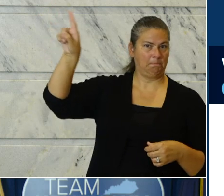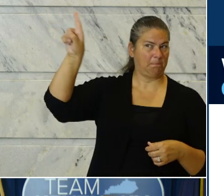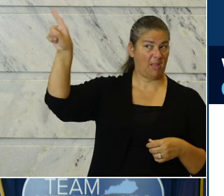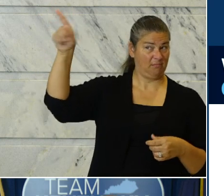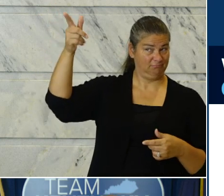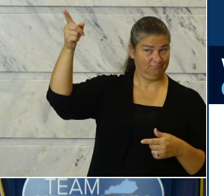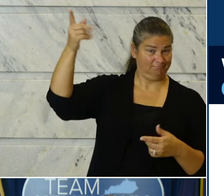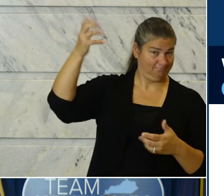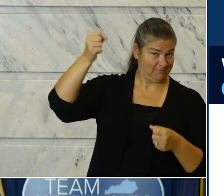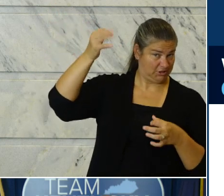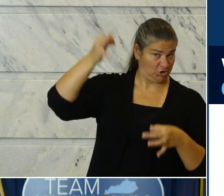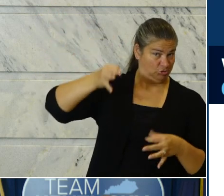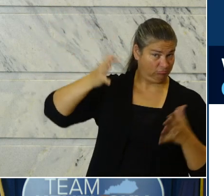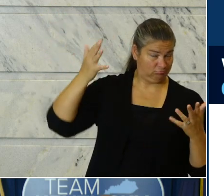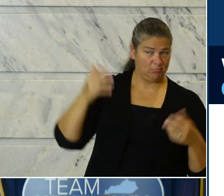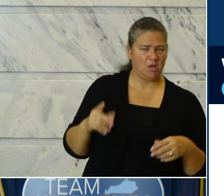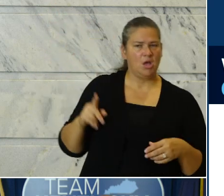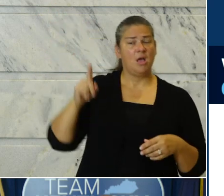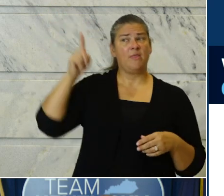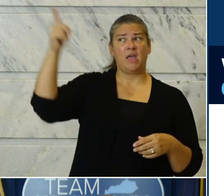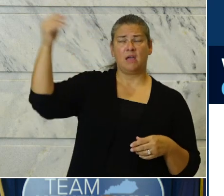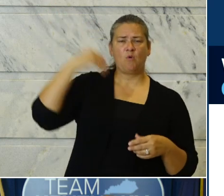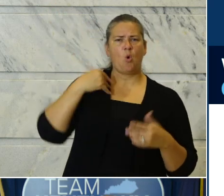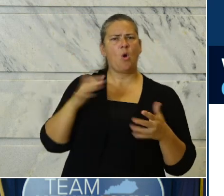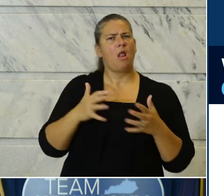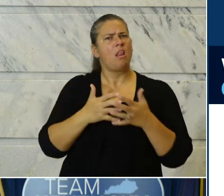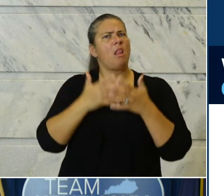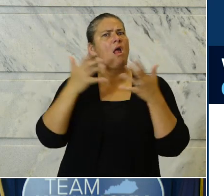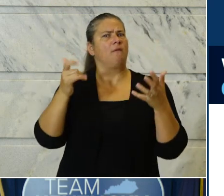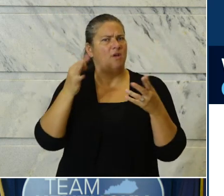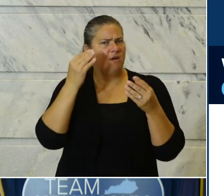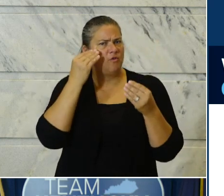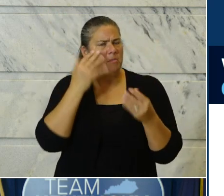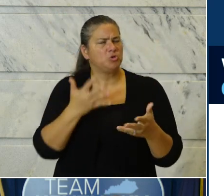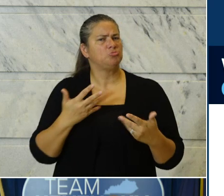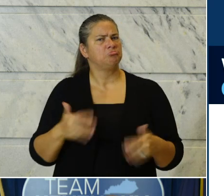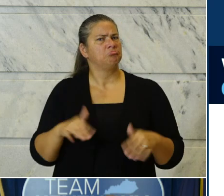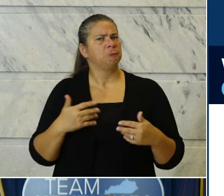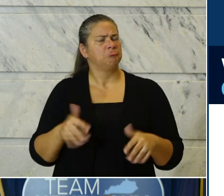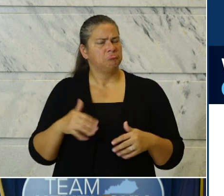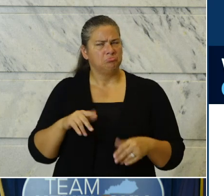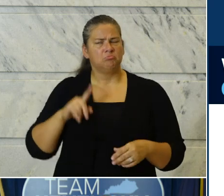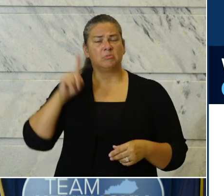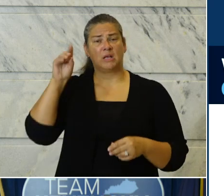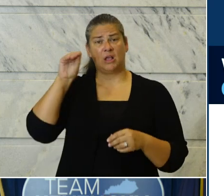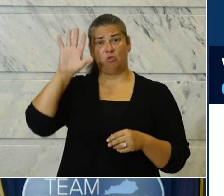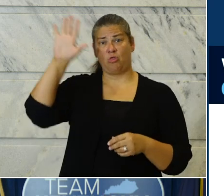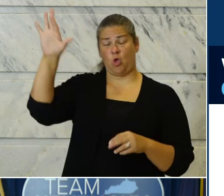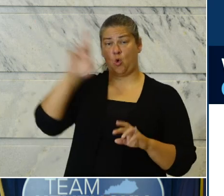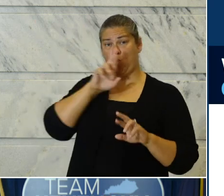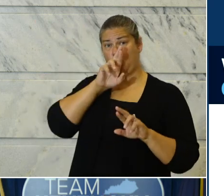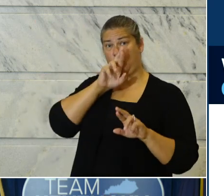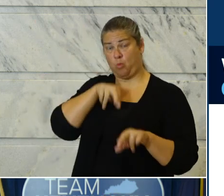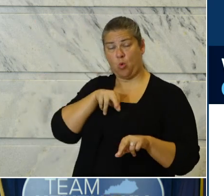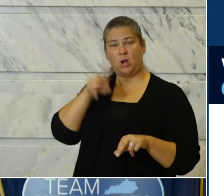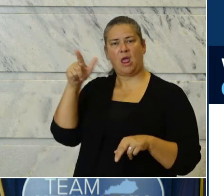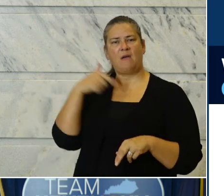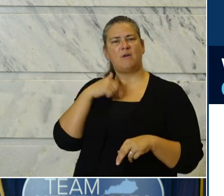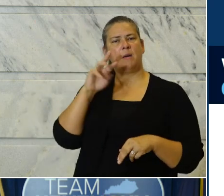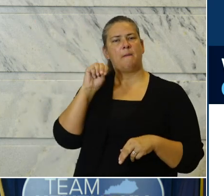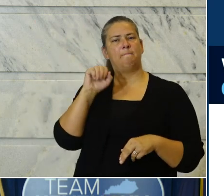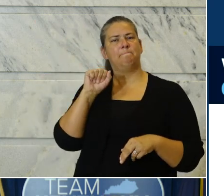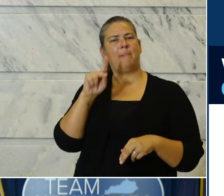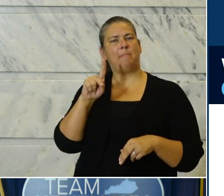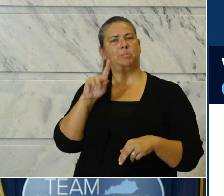they produce a lot of information, and there's a lot of useful information in there. And they provide in the report maps, and I want to draw